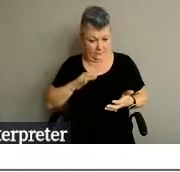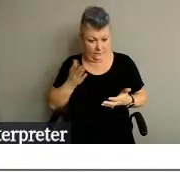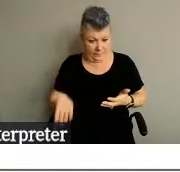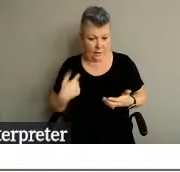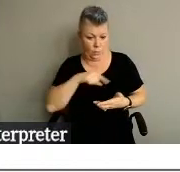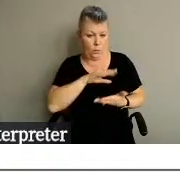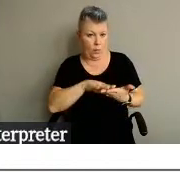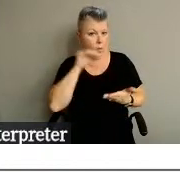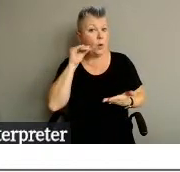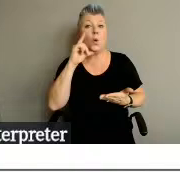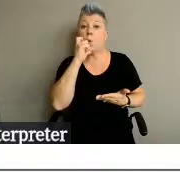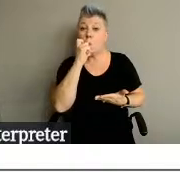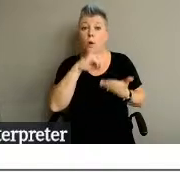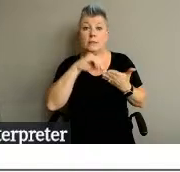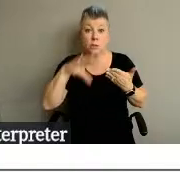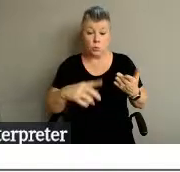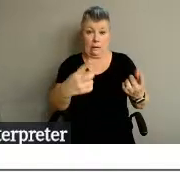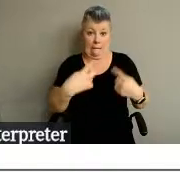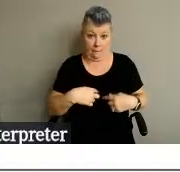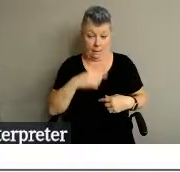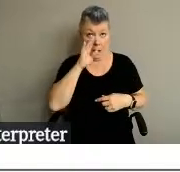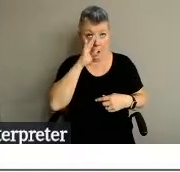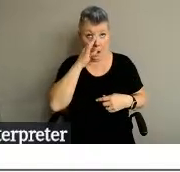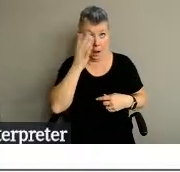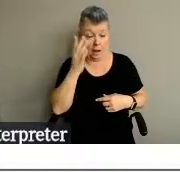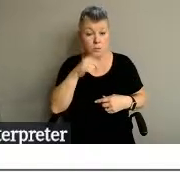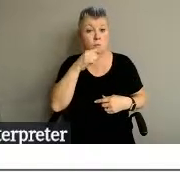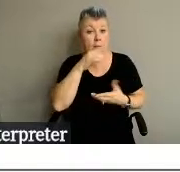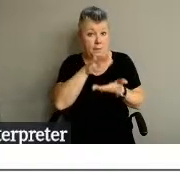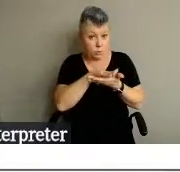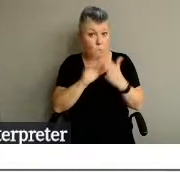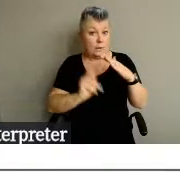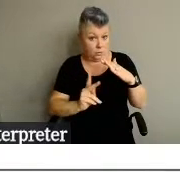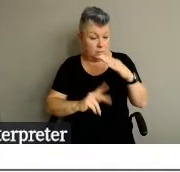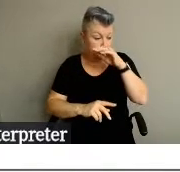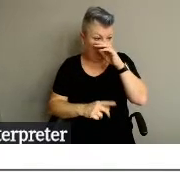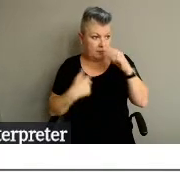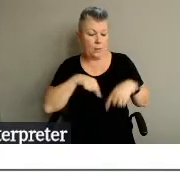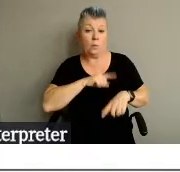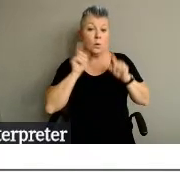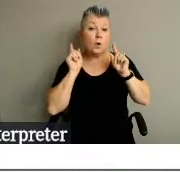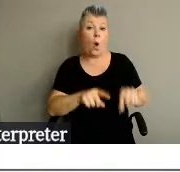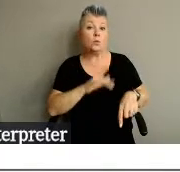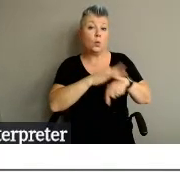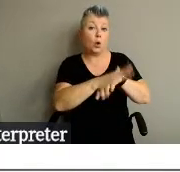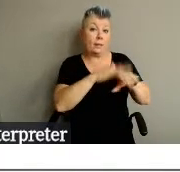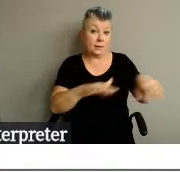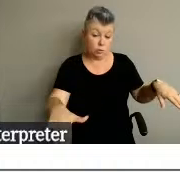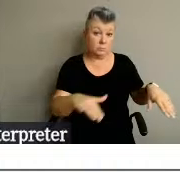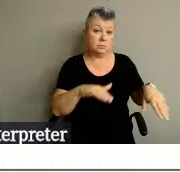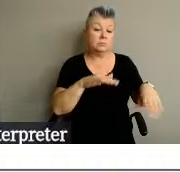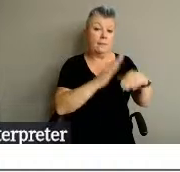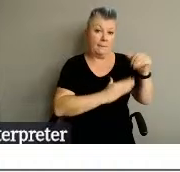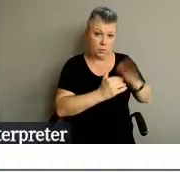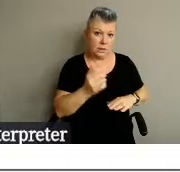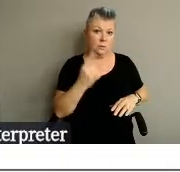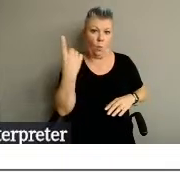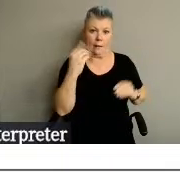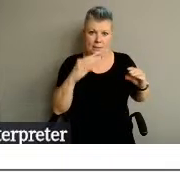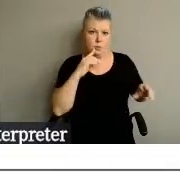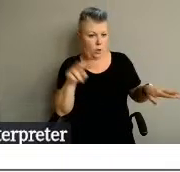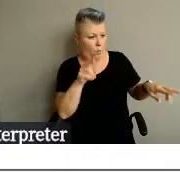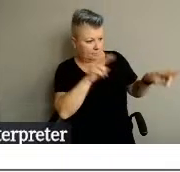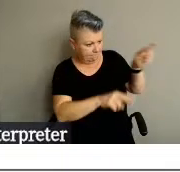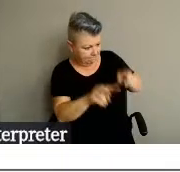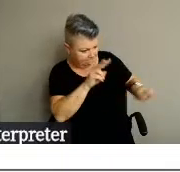and we would learn who was coming, who was planning to come from kindergarten. We would go to the early childhood center, one of our teachers would go and observe,